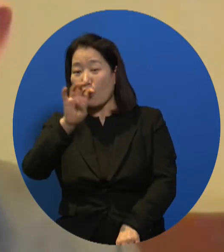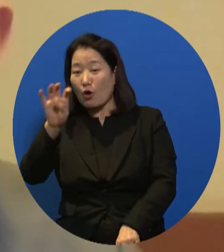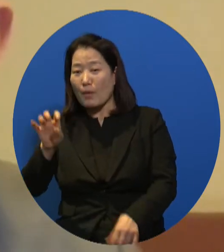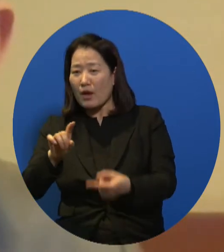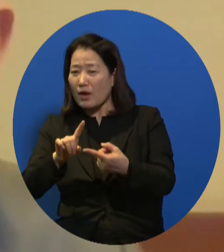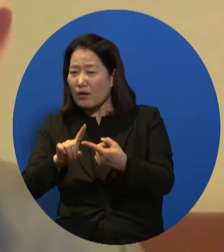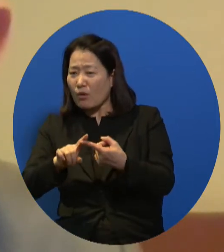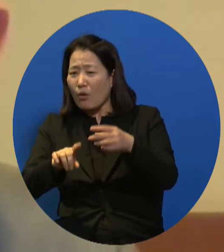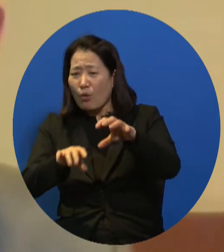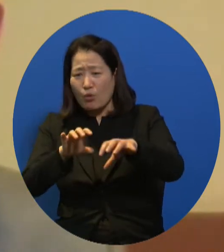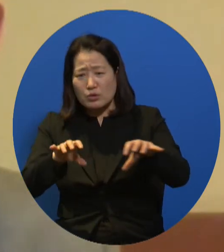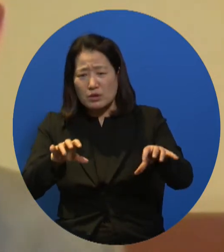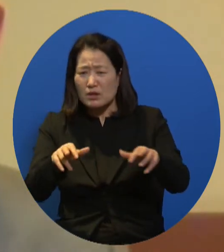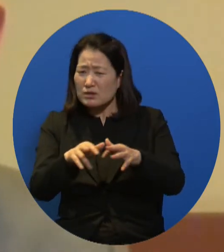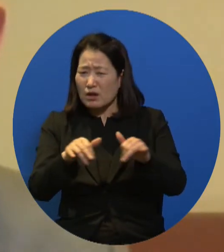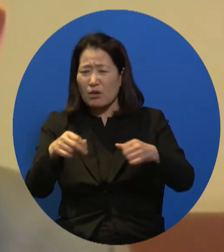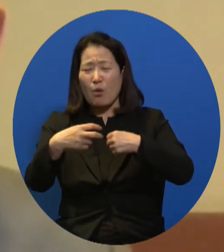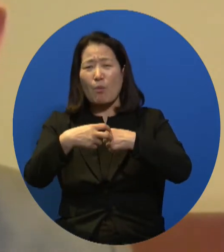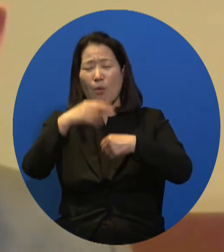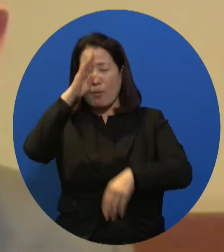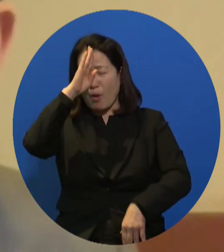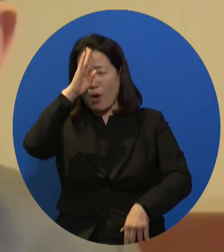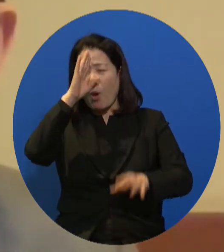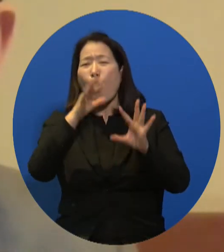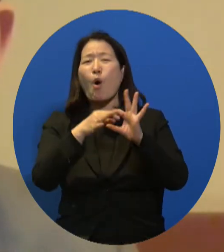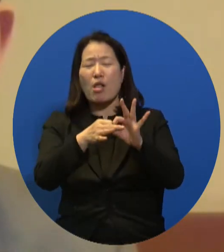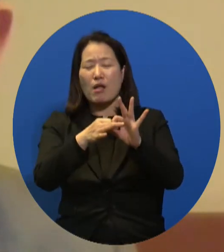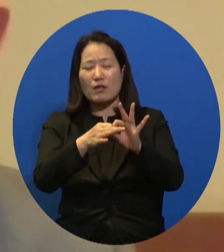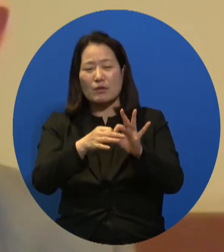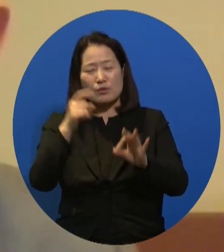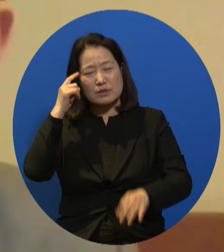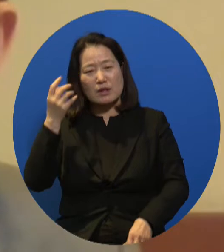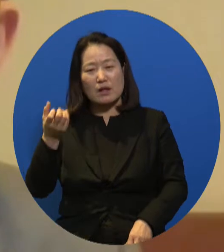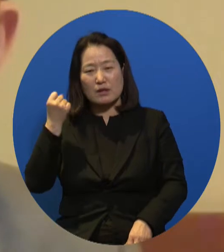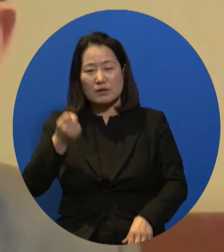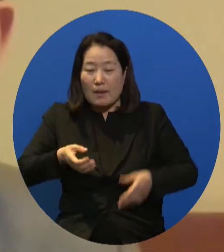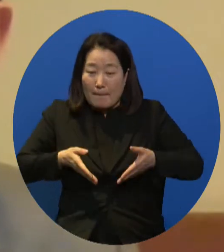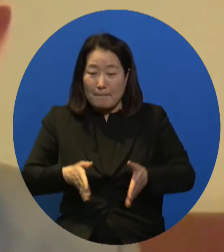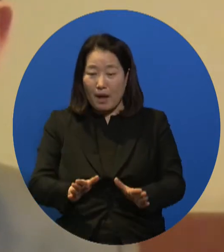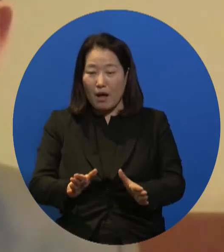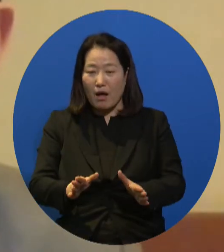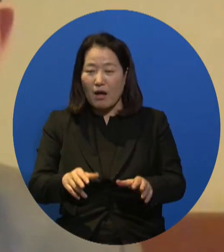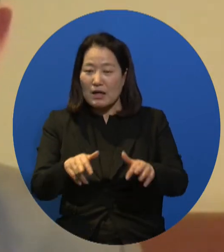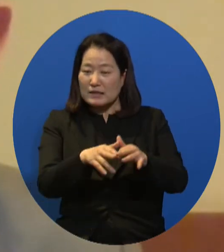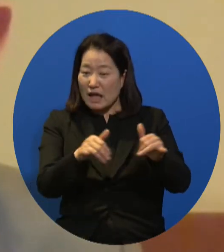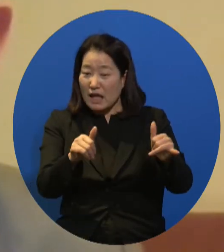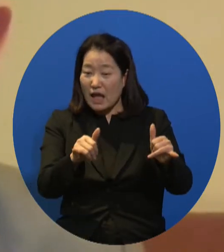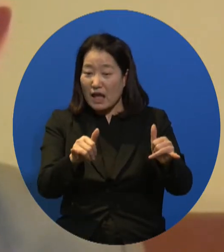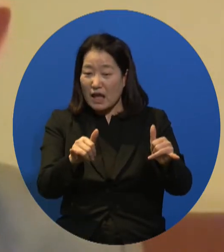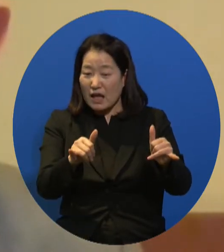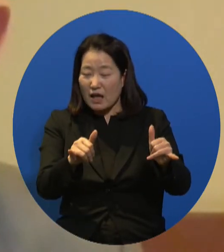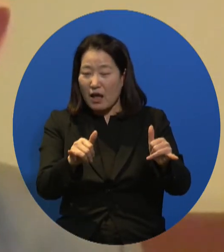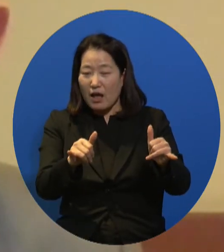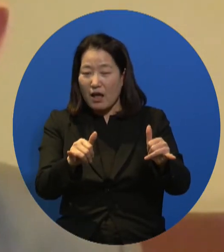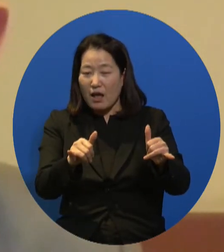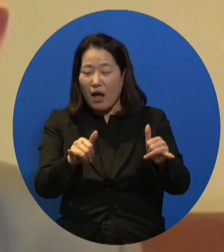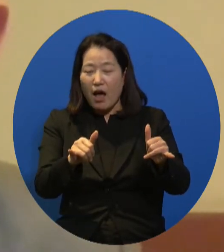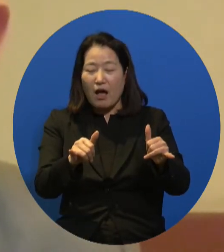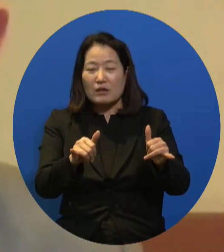Institutionalization from birth is still often regarded as the only option for people with